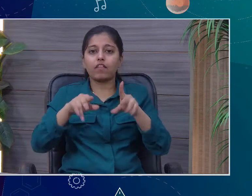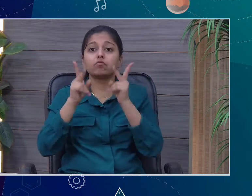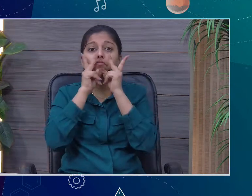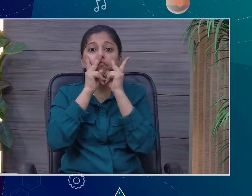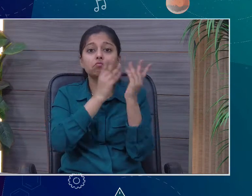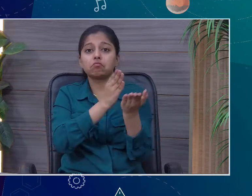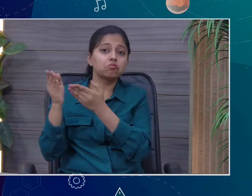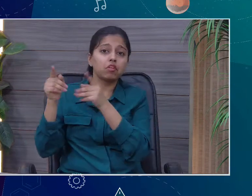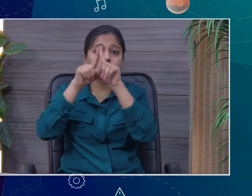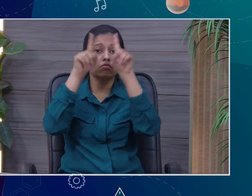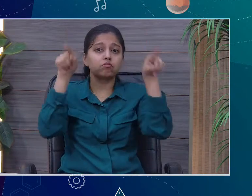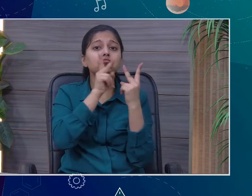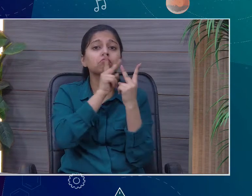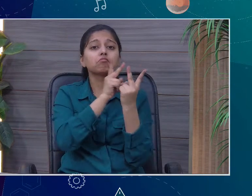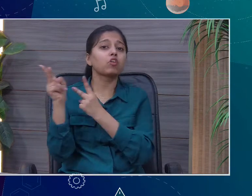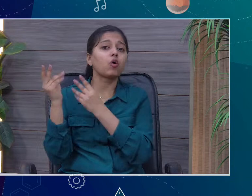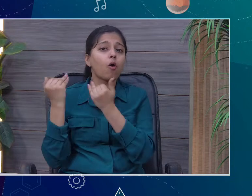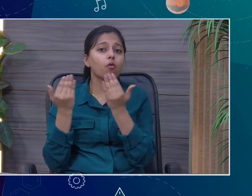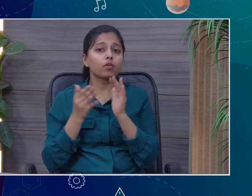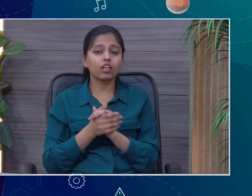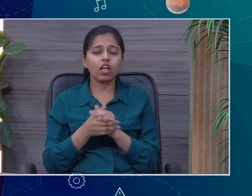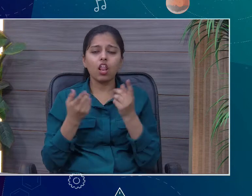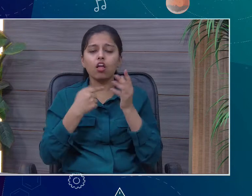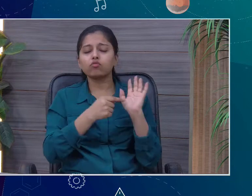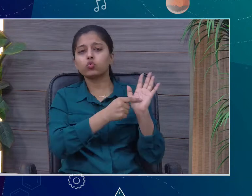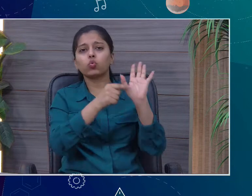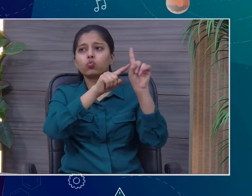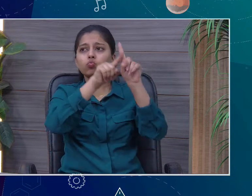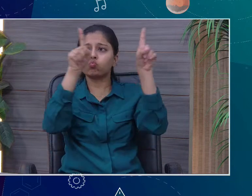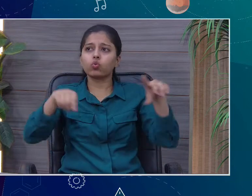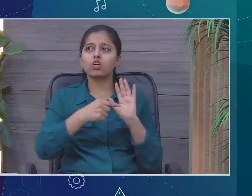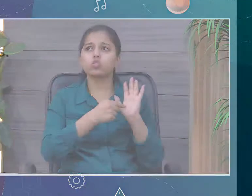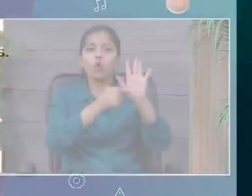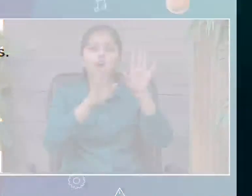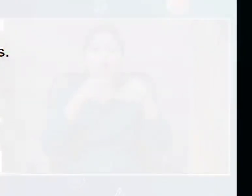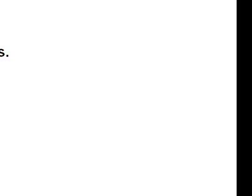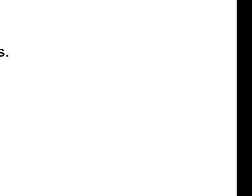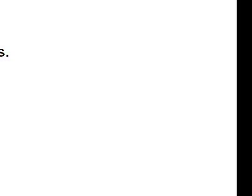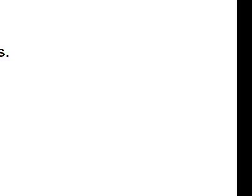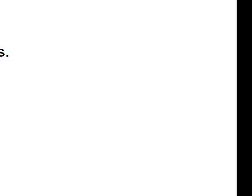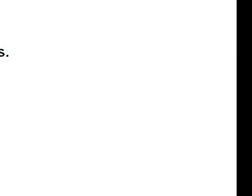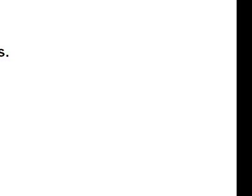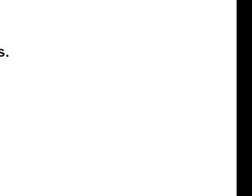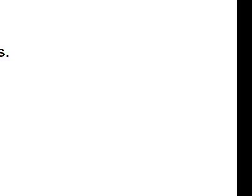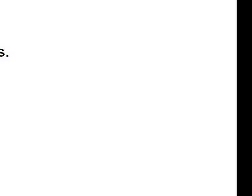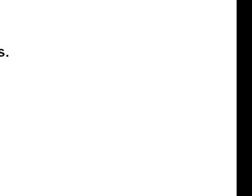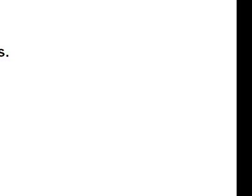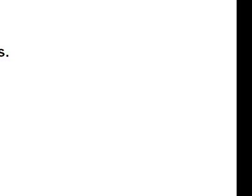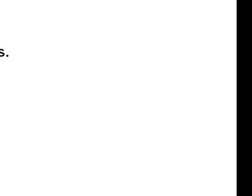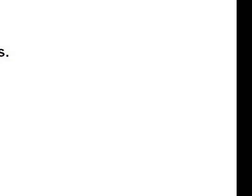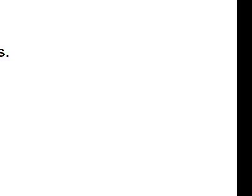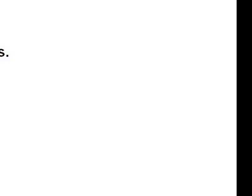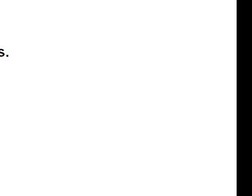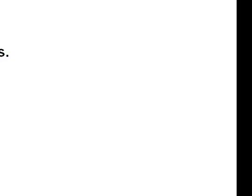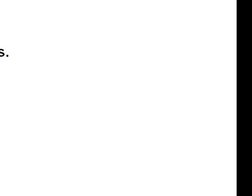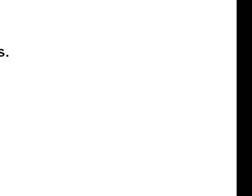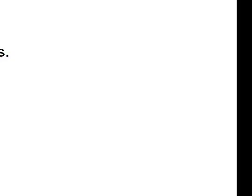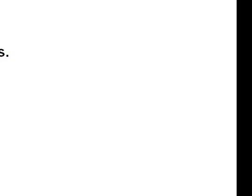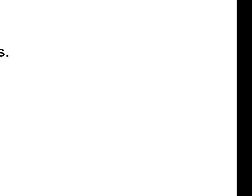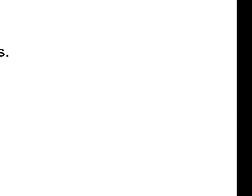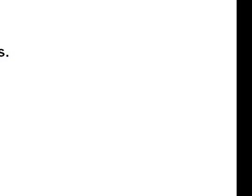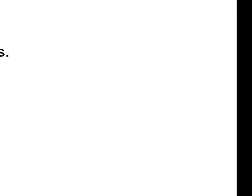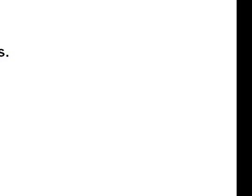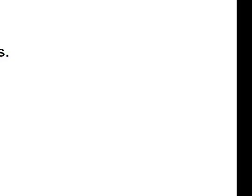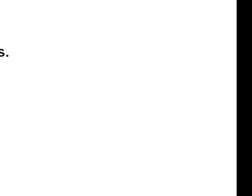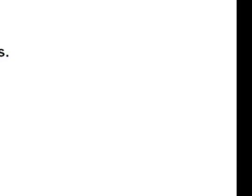see it on our screen, that how we can present this riddle to all our children, and how it can help our children with